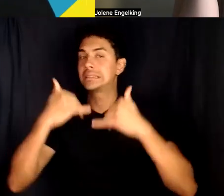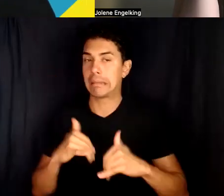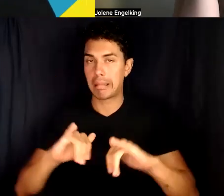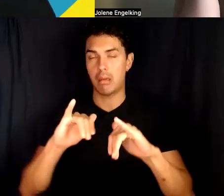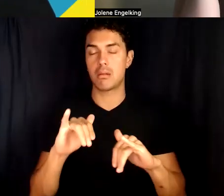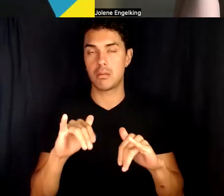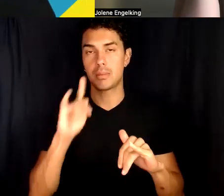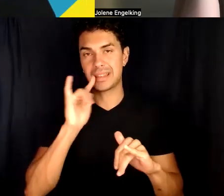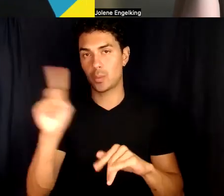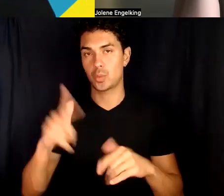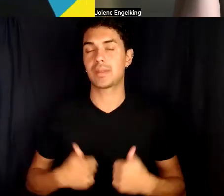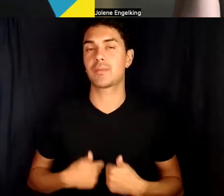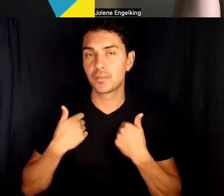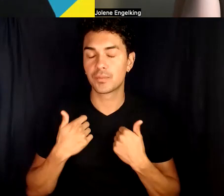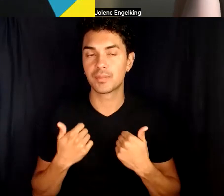tribal